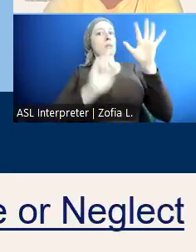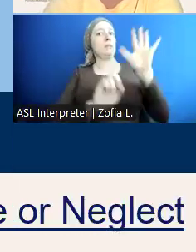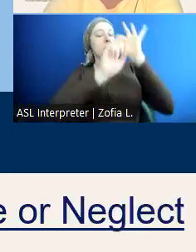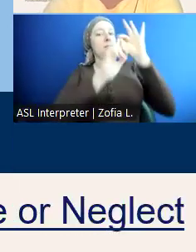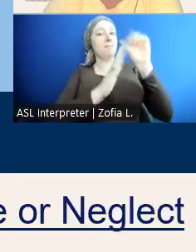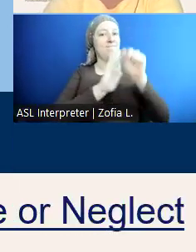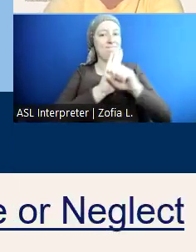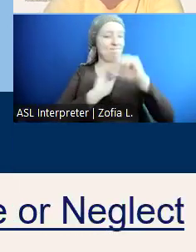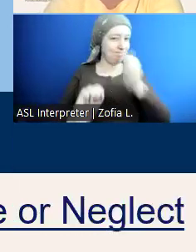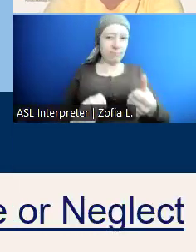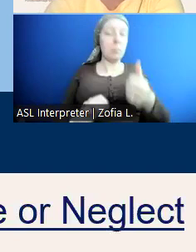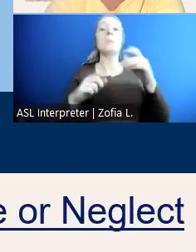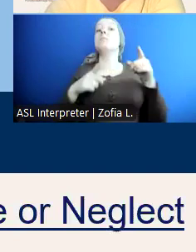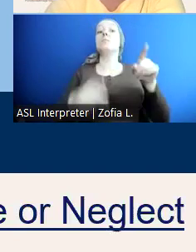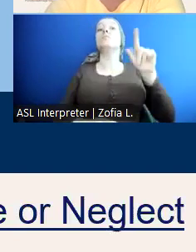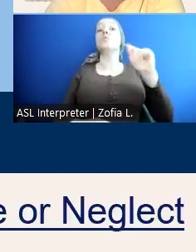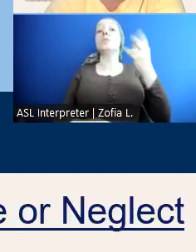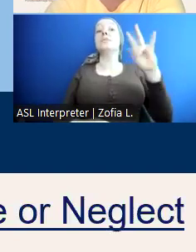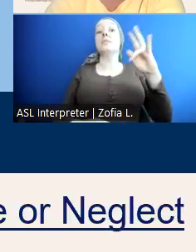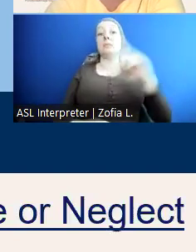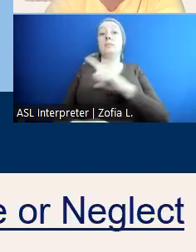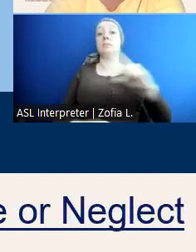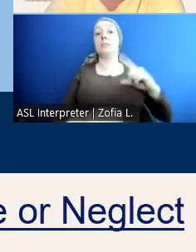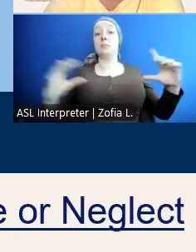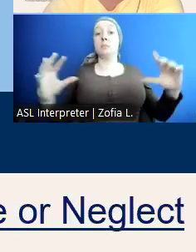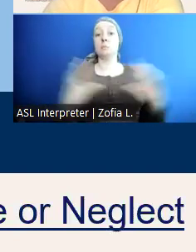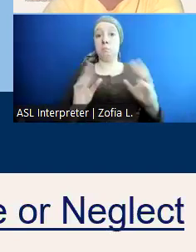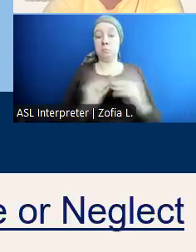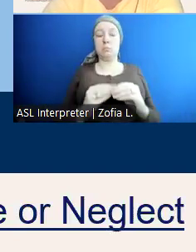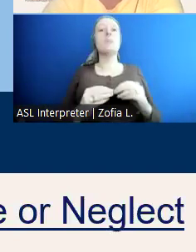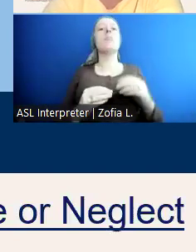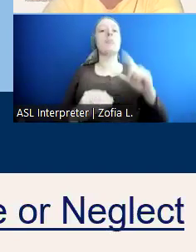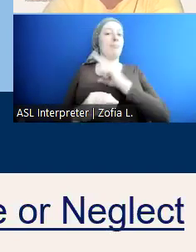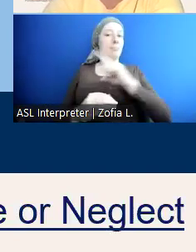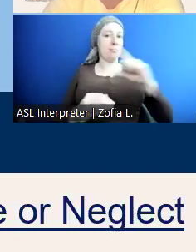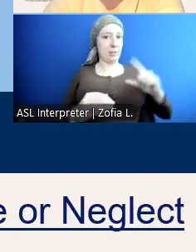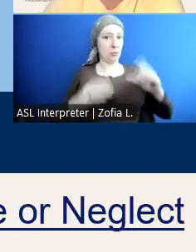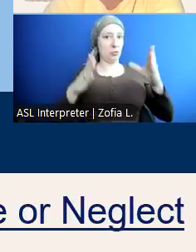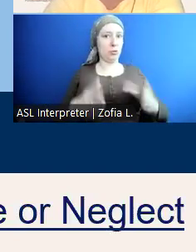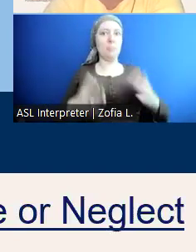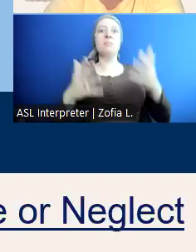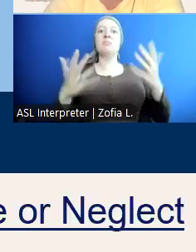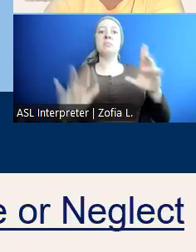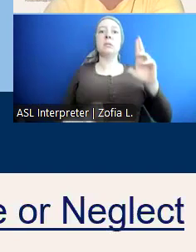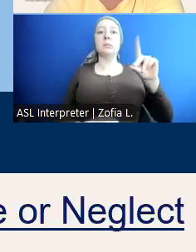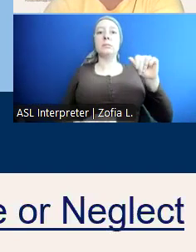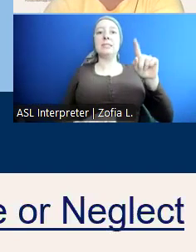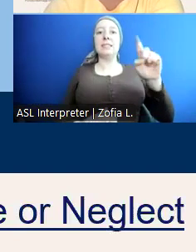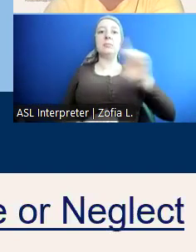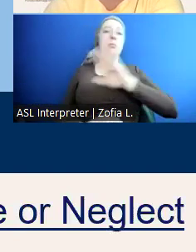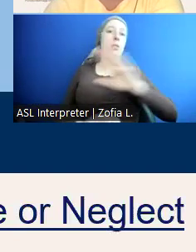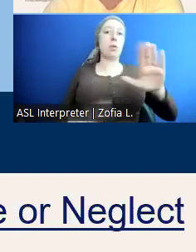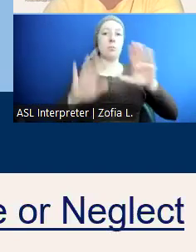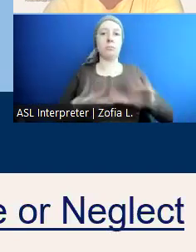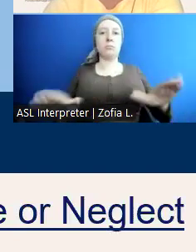the 2017 legislation, they were able to update their child abuse